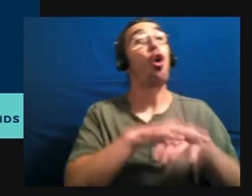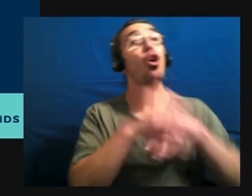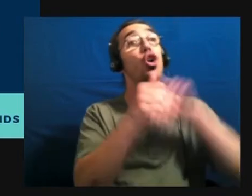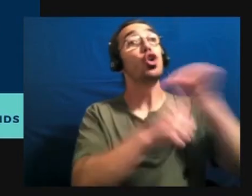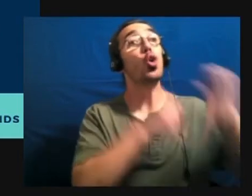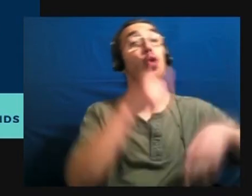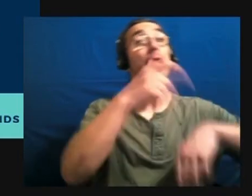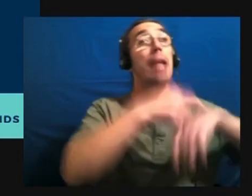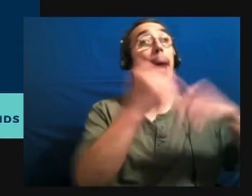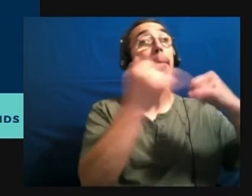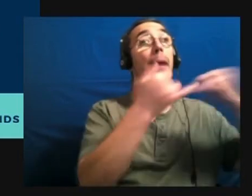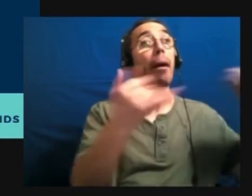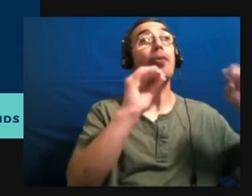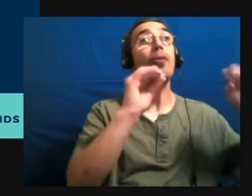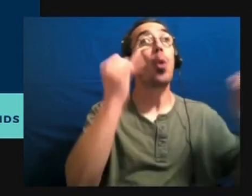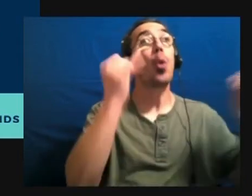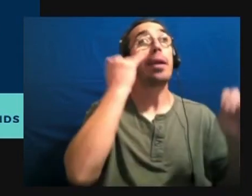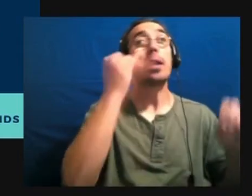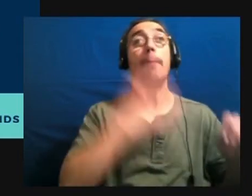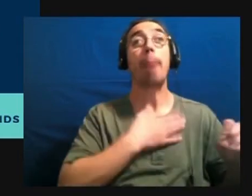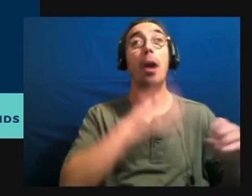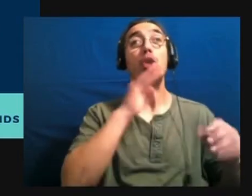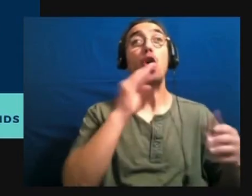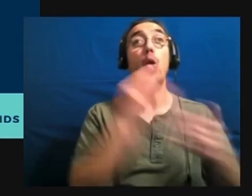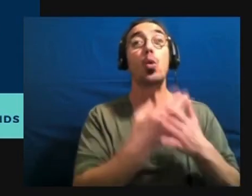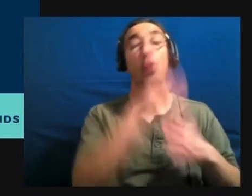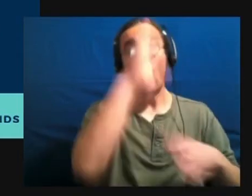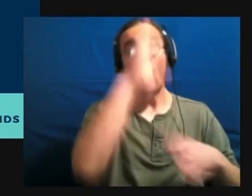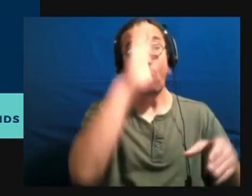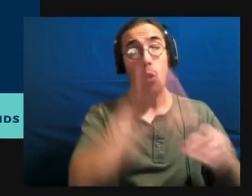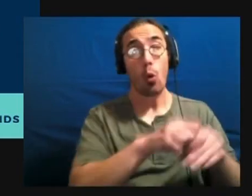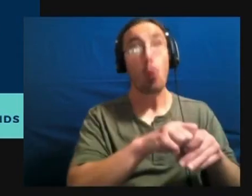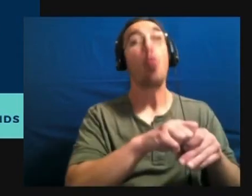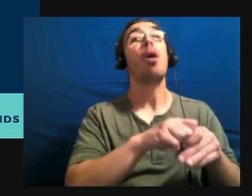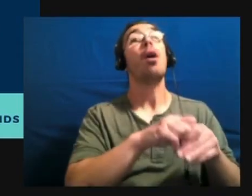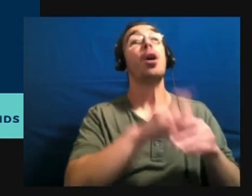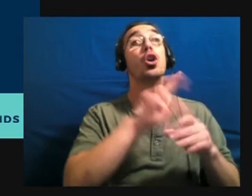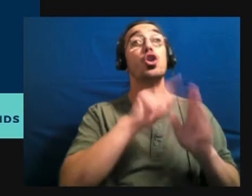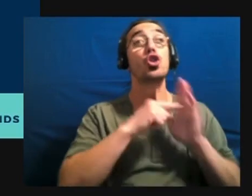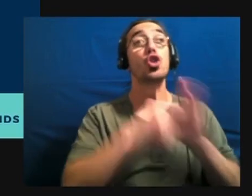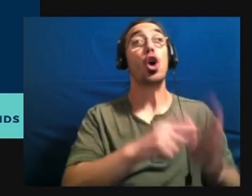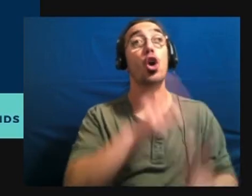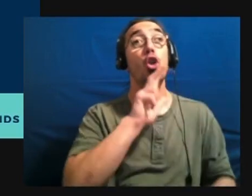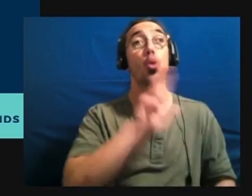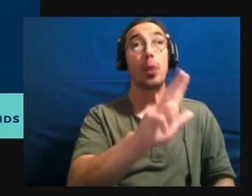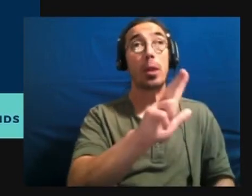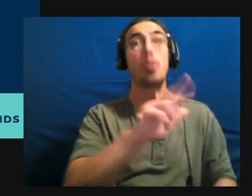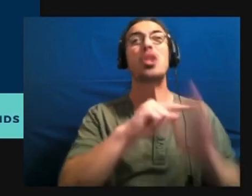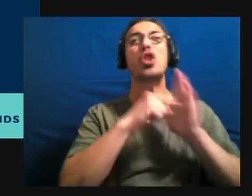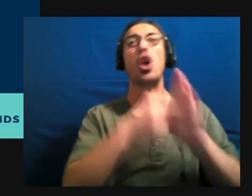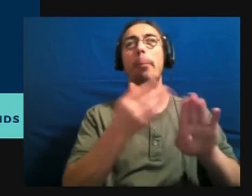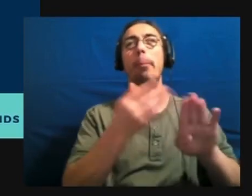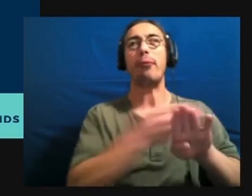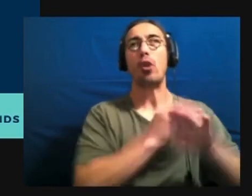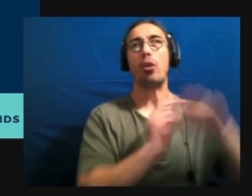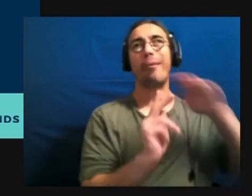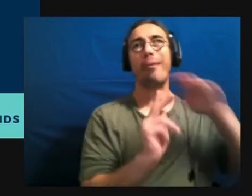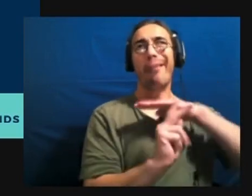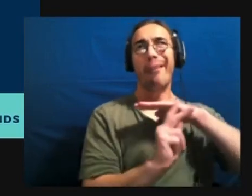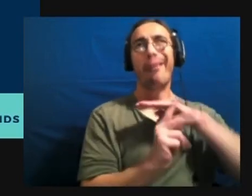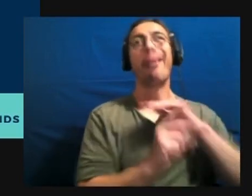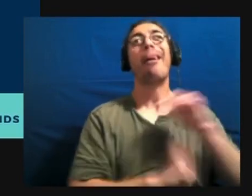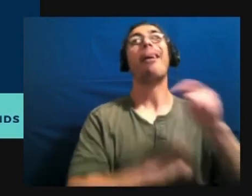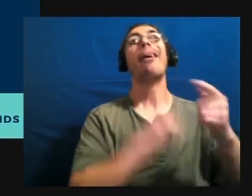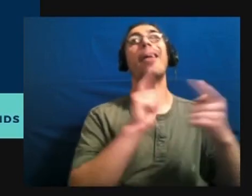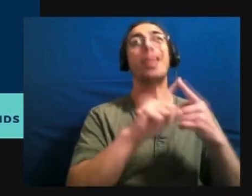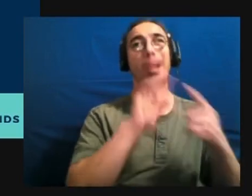any idea that our daughter was autistic. Birth to 3 pushed us to start pre-K at 3. I always said that it was not until my daughter was